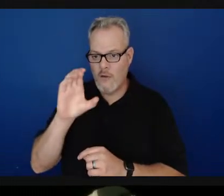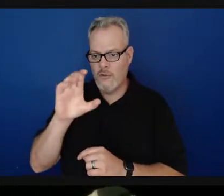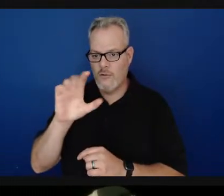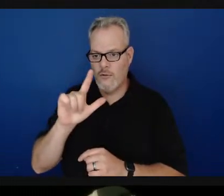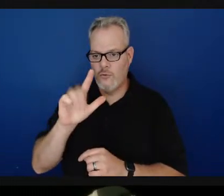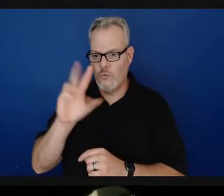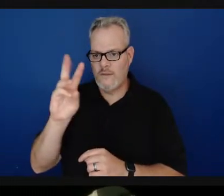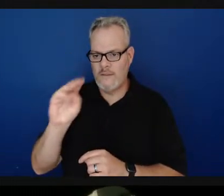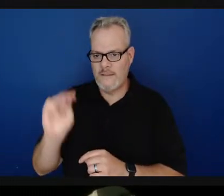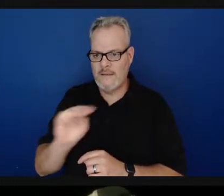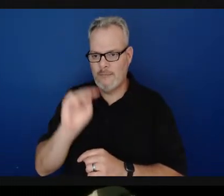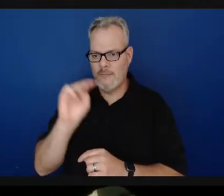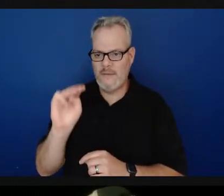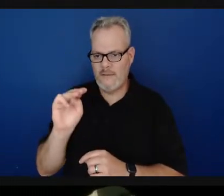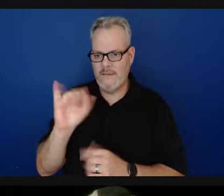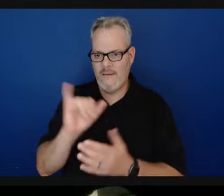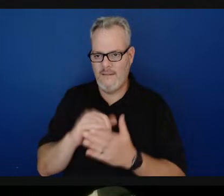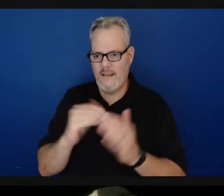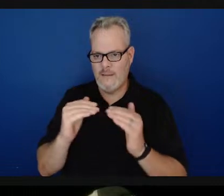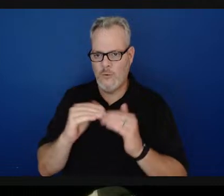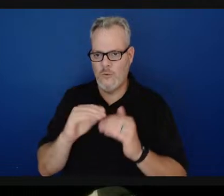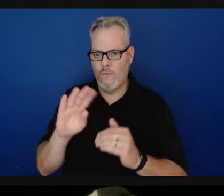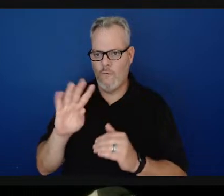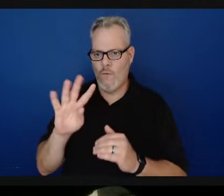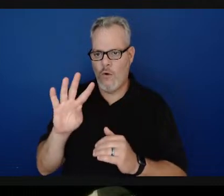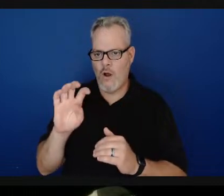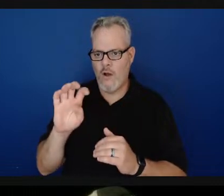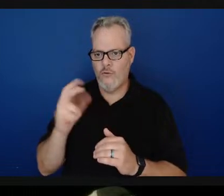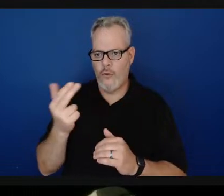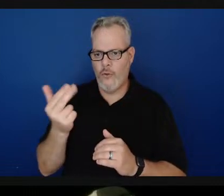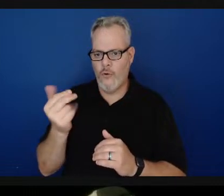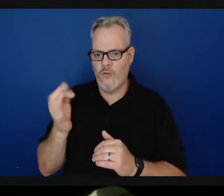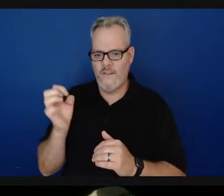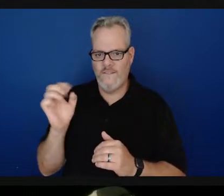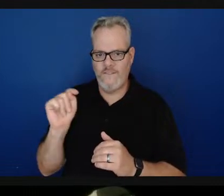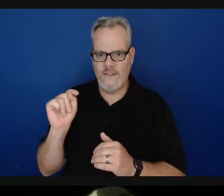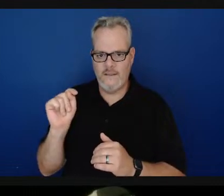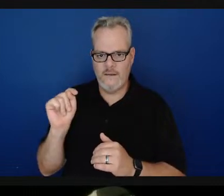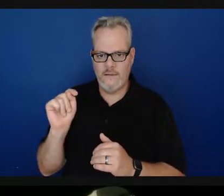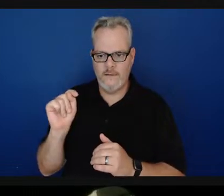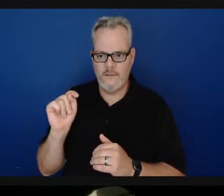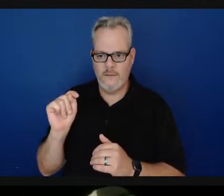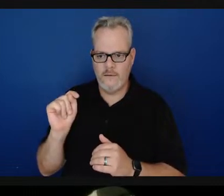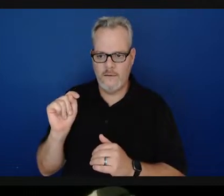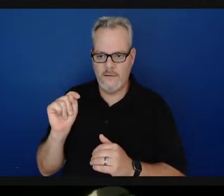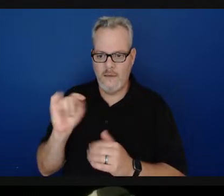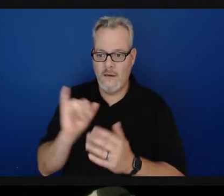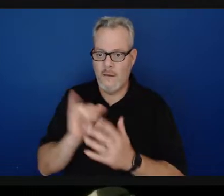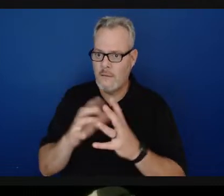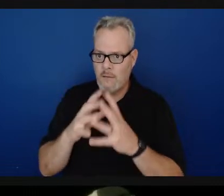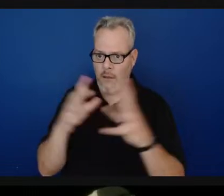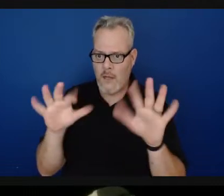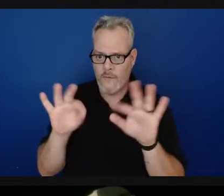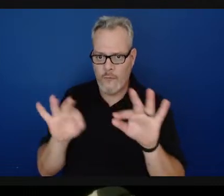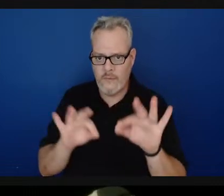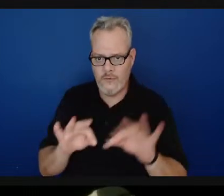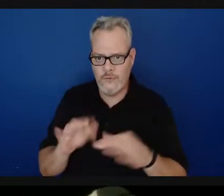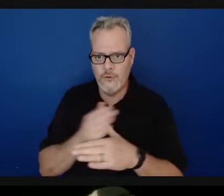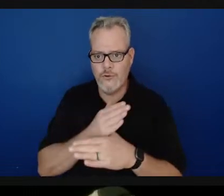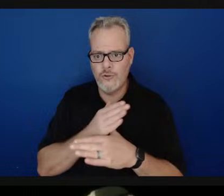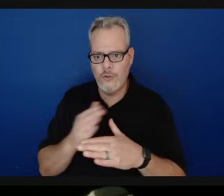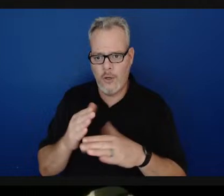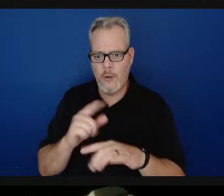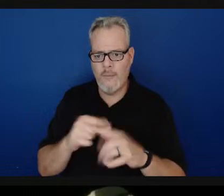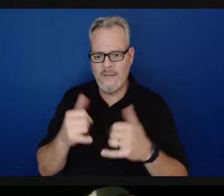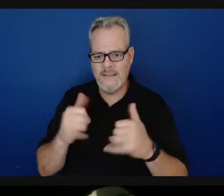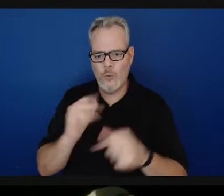So some differences quite, as well, and not to get into all the chemistry and the sources and all that, but just to kind of keep it on the